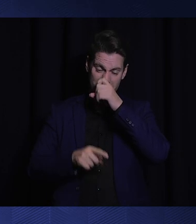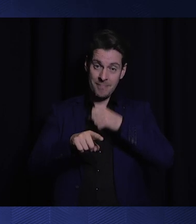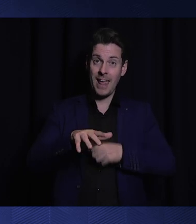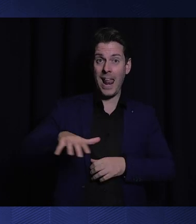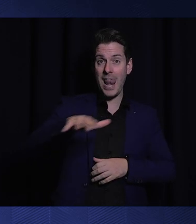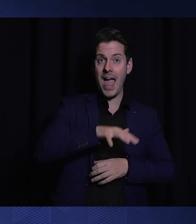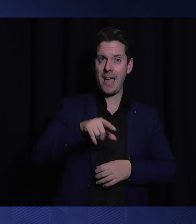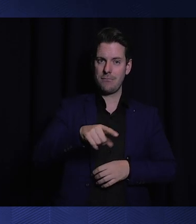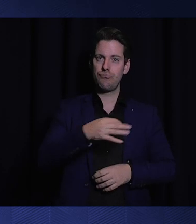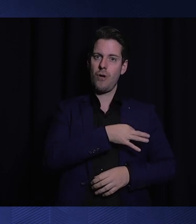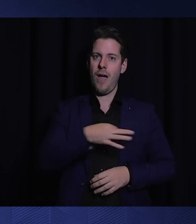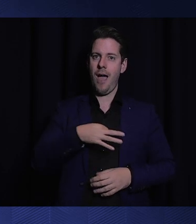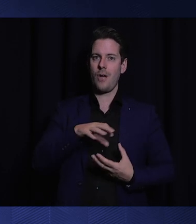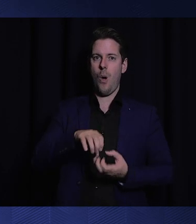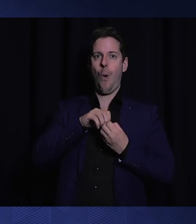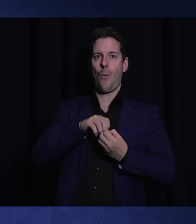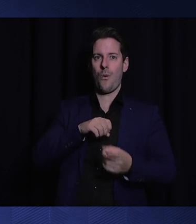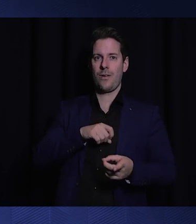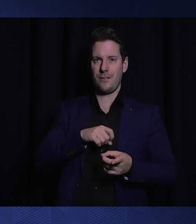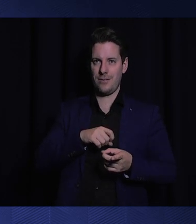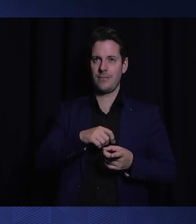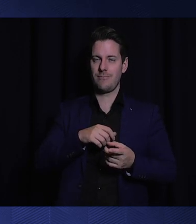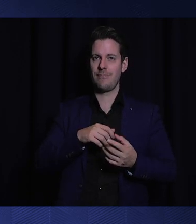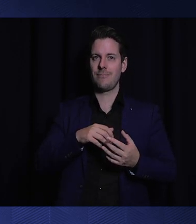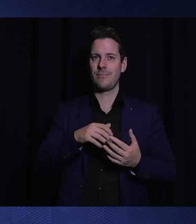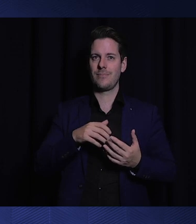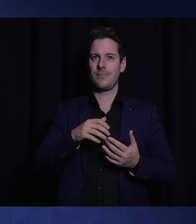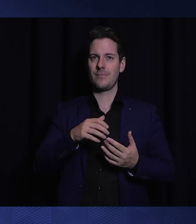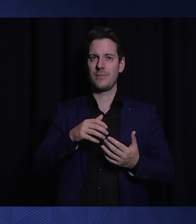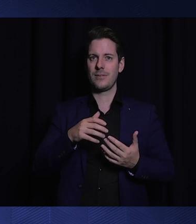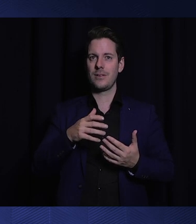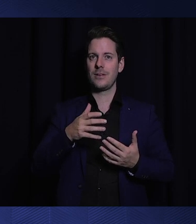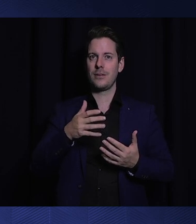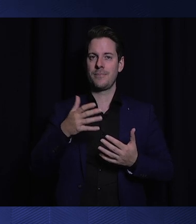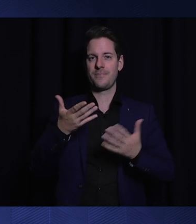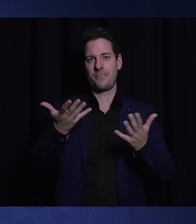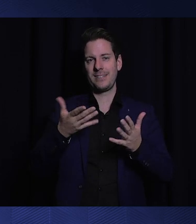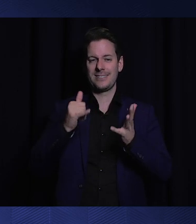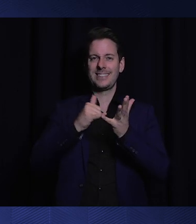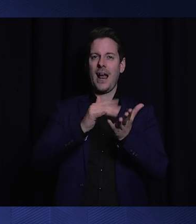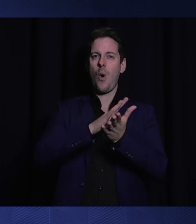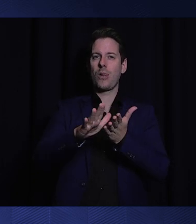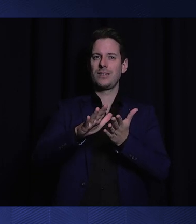historic marks of a city. Secondly,